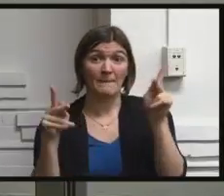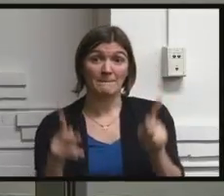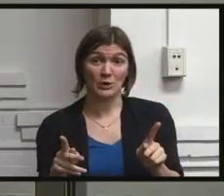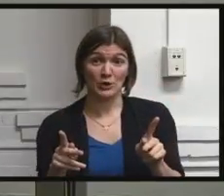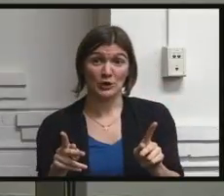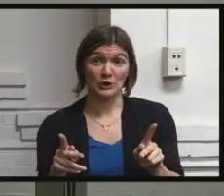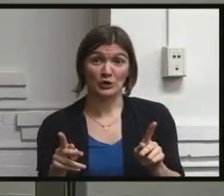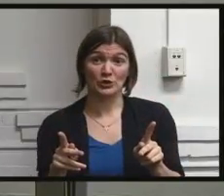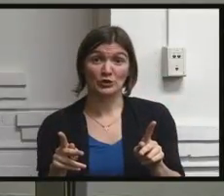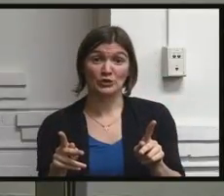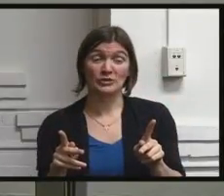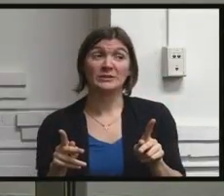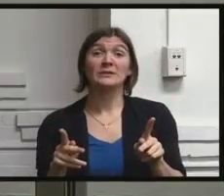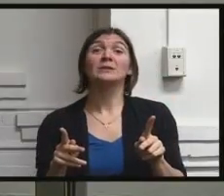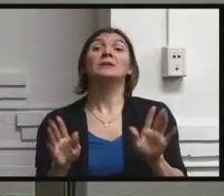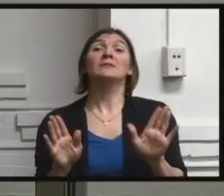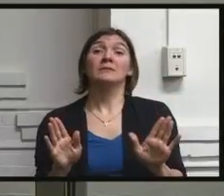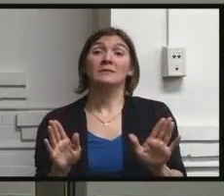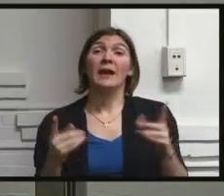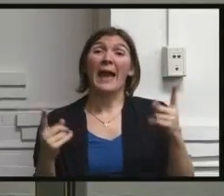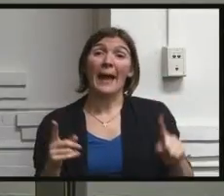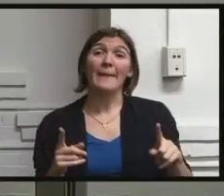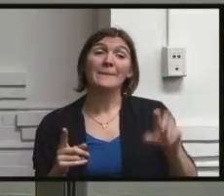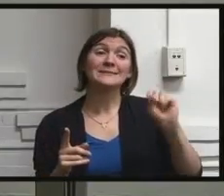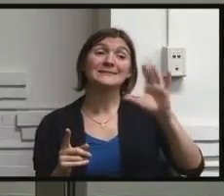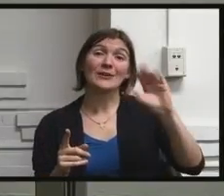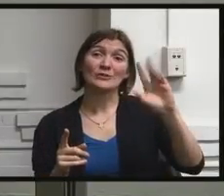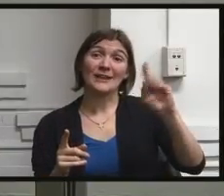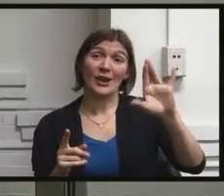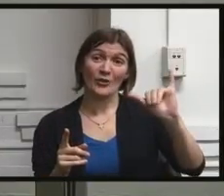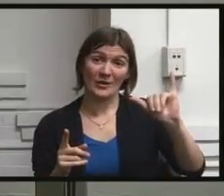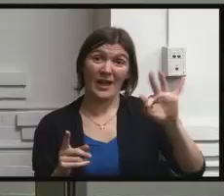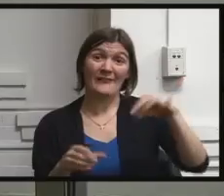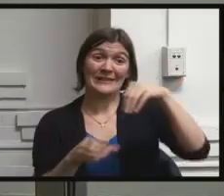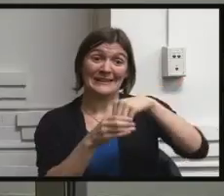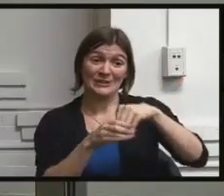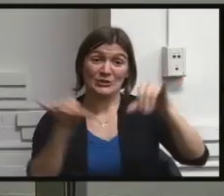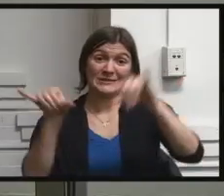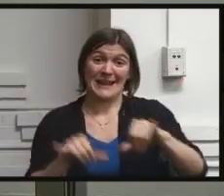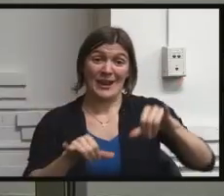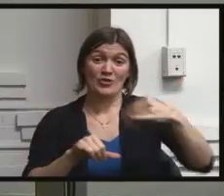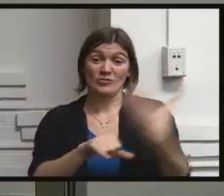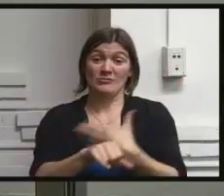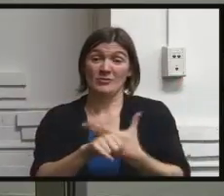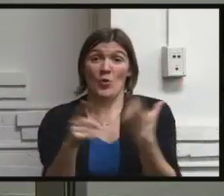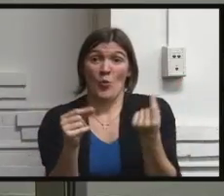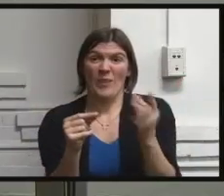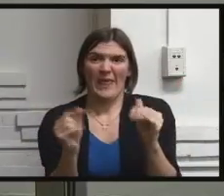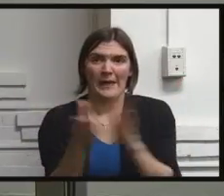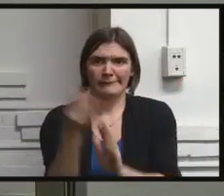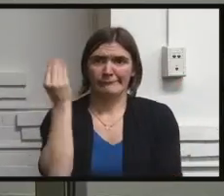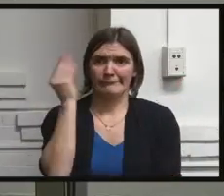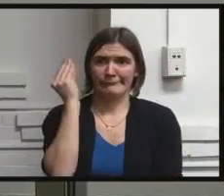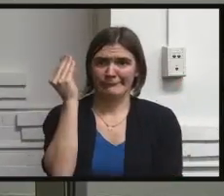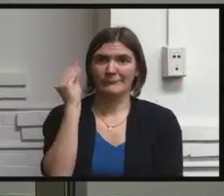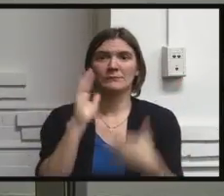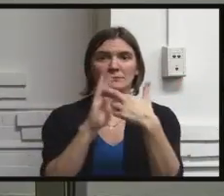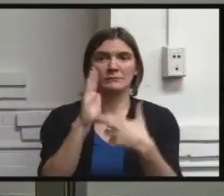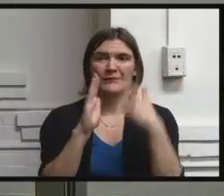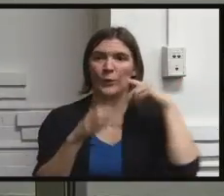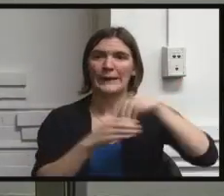interesting document to read late at night, the Secretary of the Interior Standards for Rehabilitation. So this is a document that is